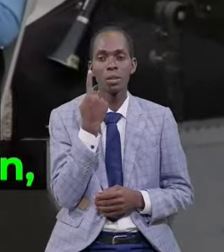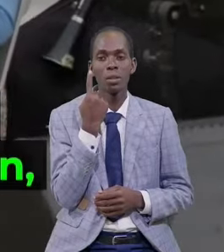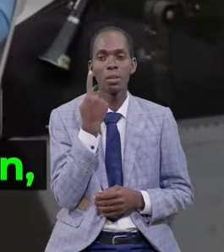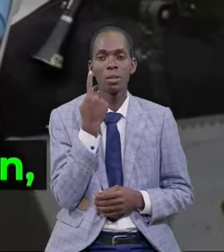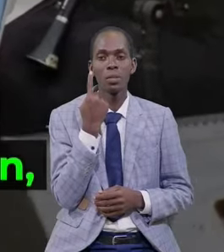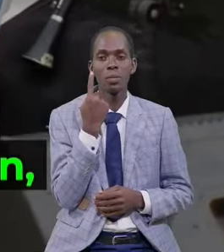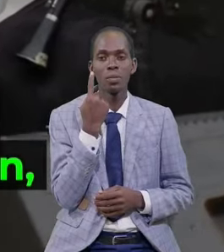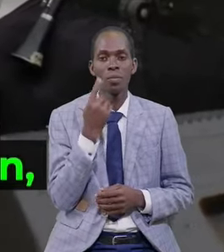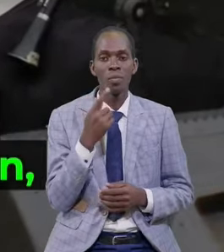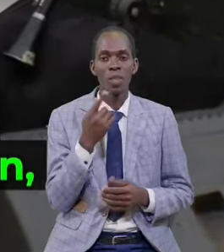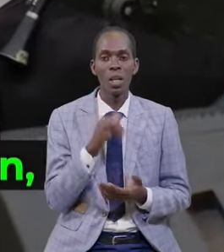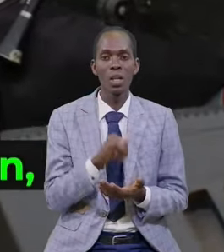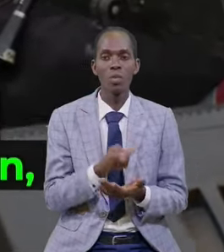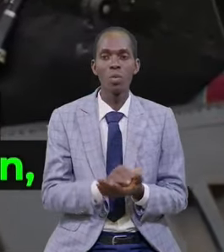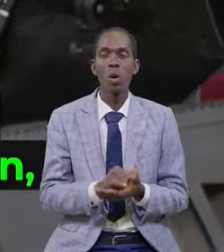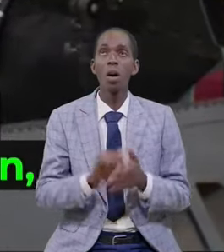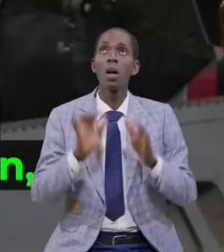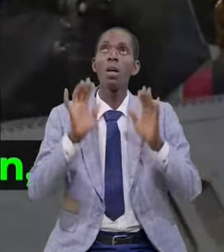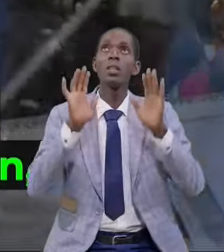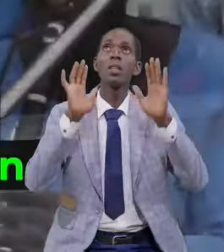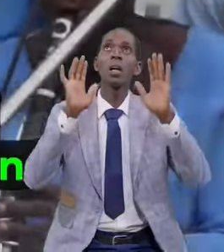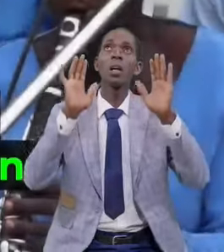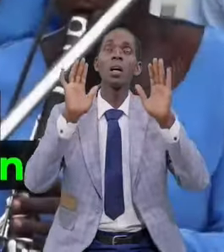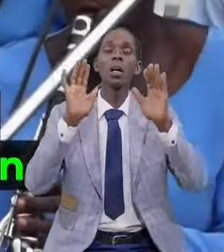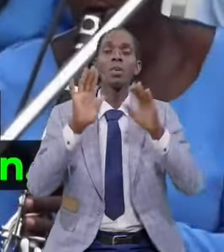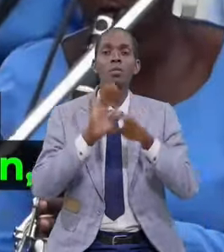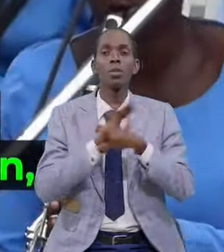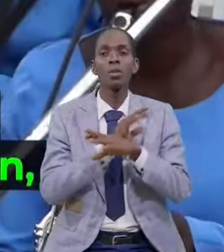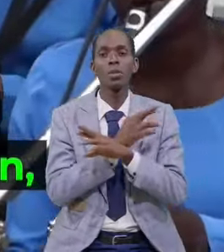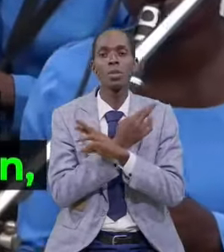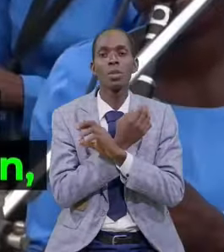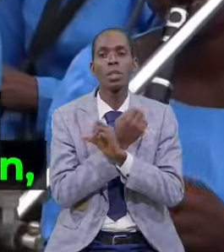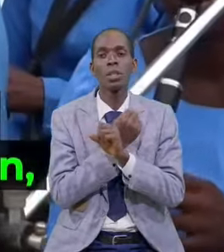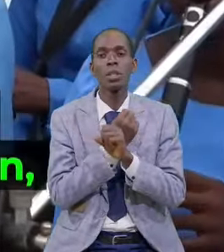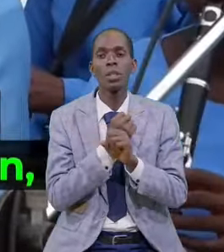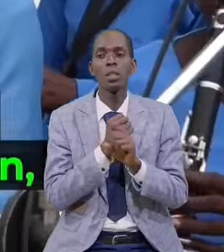it that wonderful